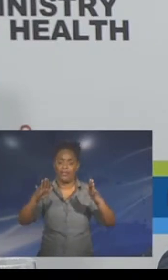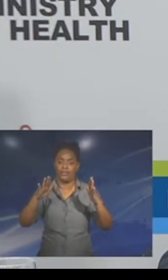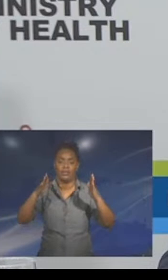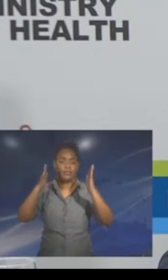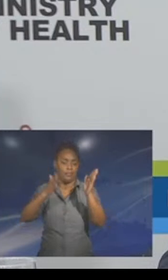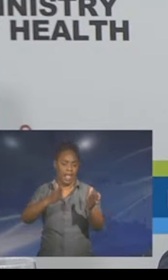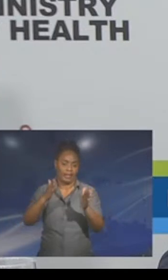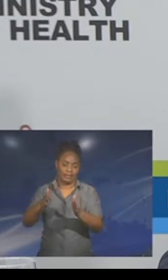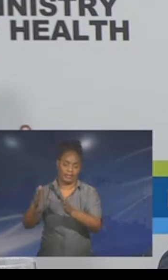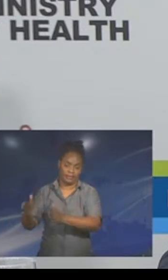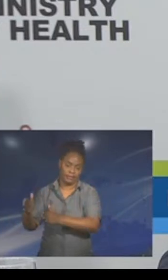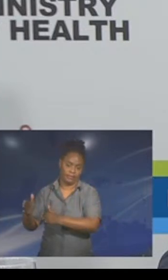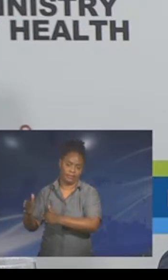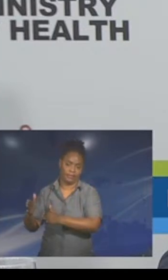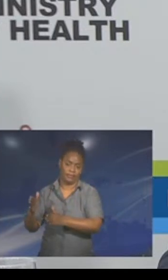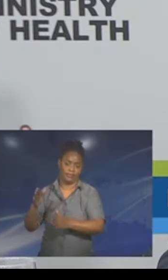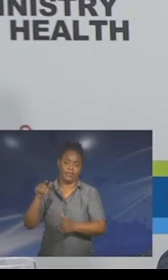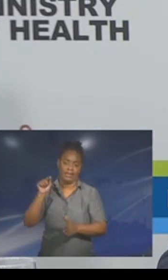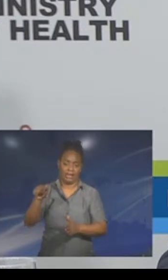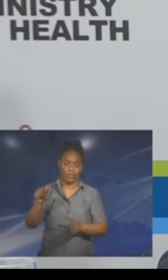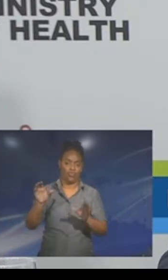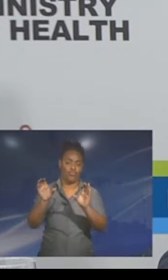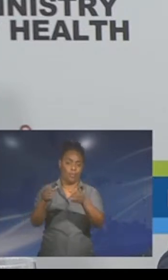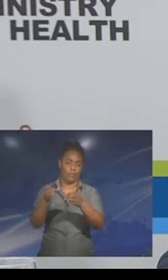WHO's Group 1 recommendations.